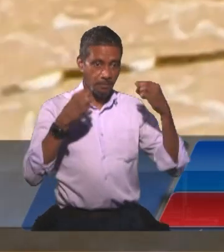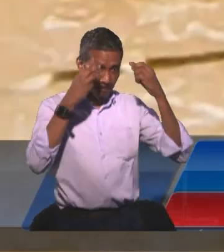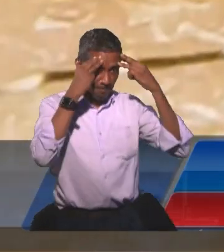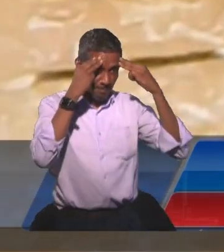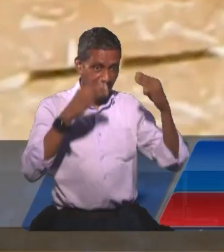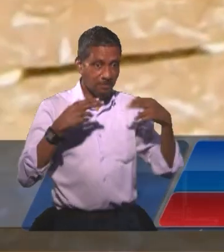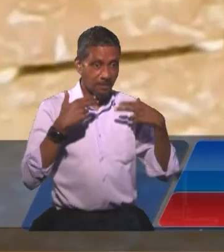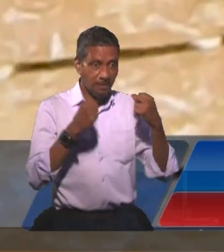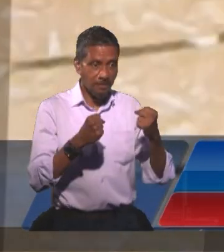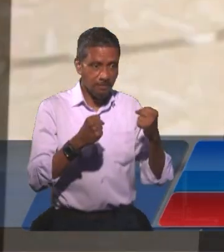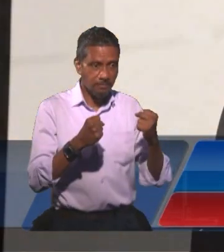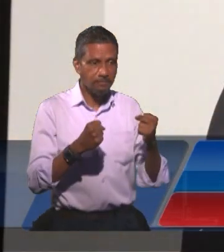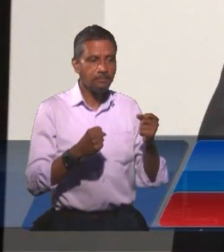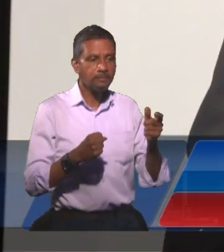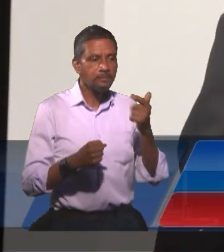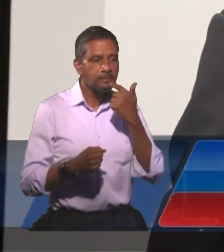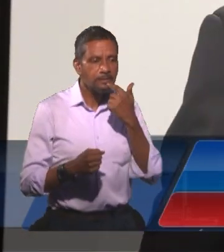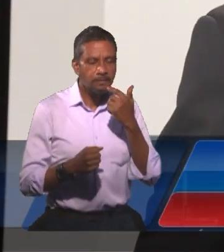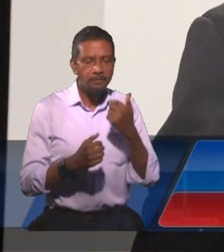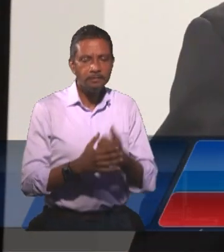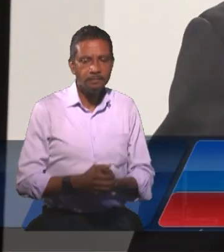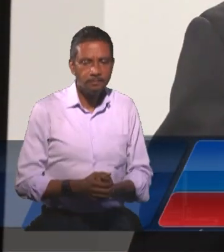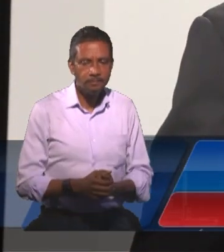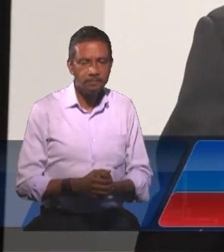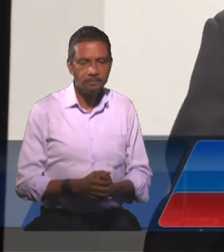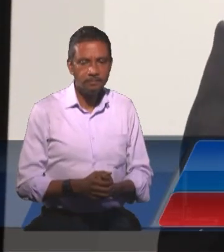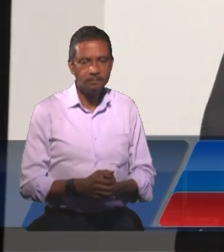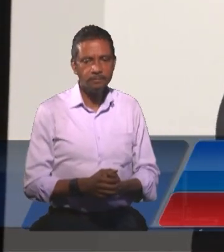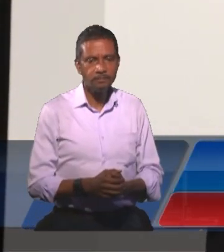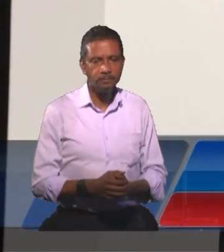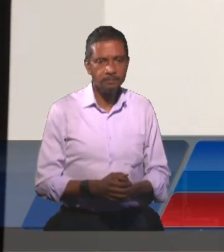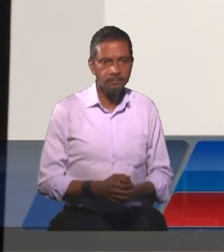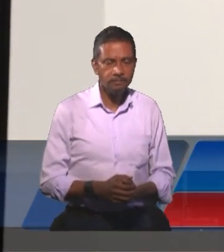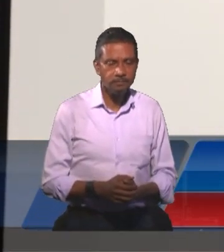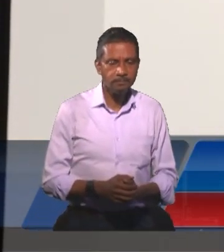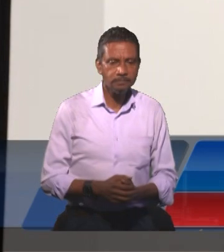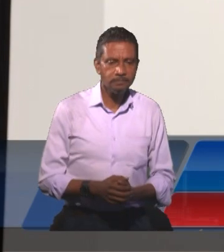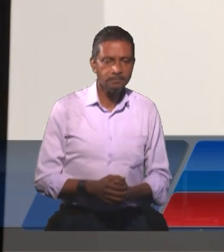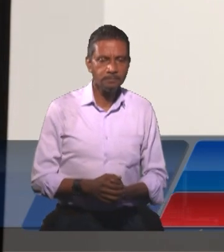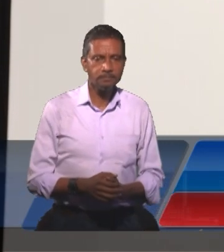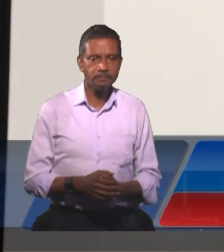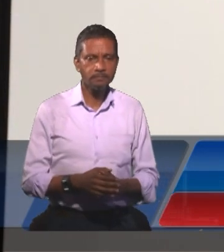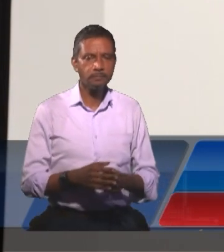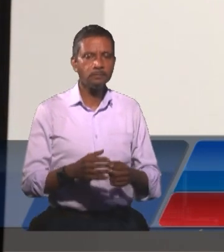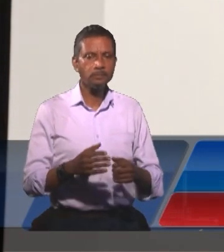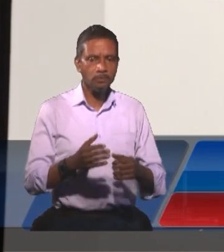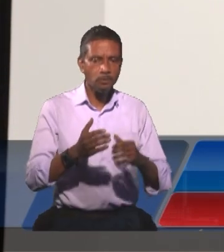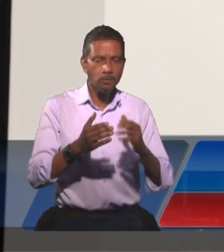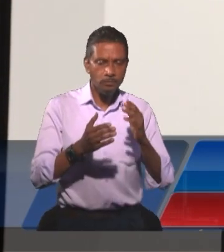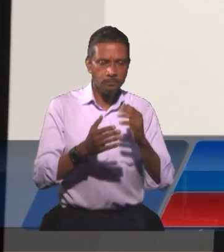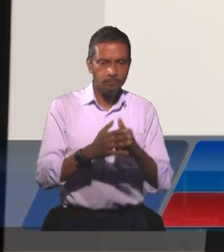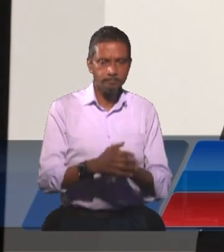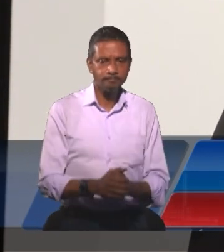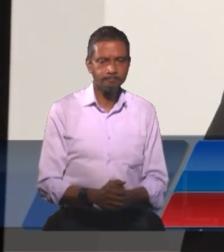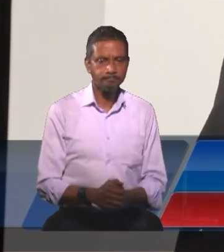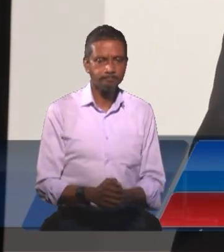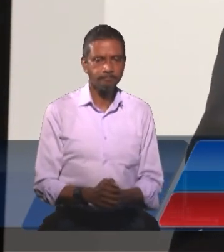is making its way through Brazil and confirmed that testing for it will be conducted if any dengue test comes back negative.